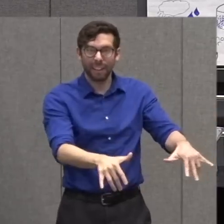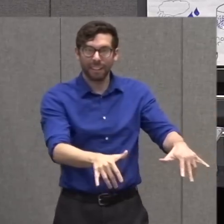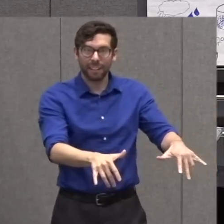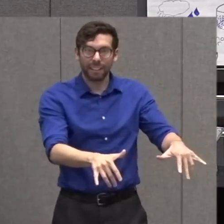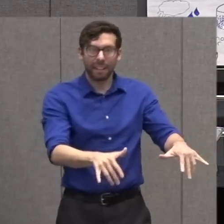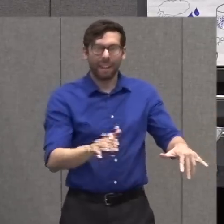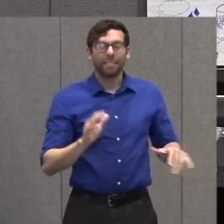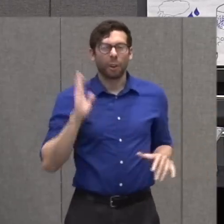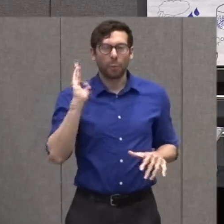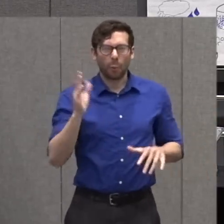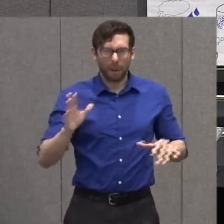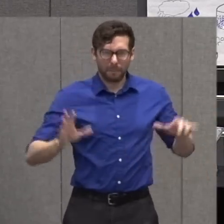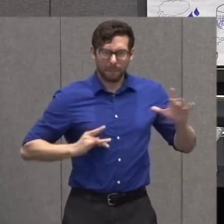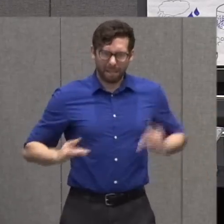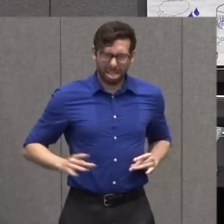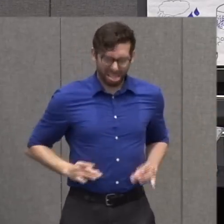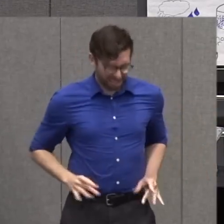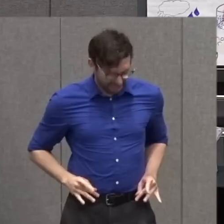pouring liquids on the table.